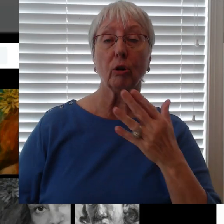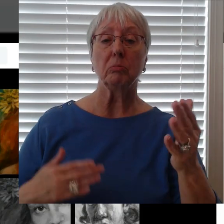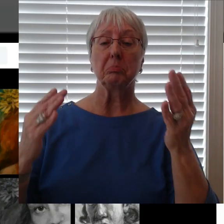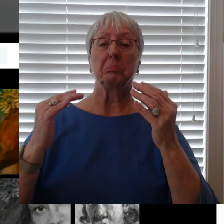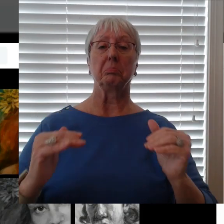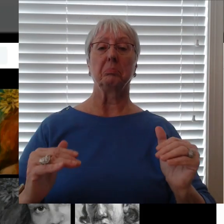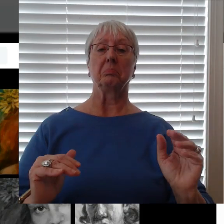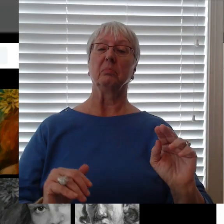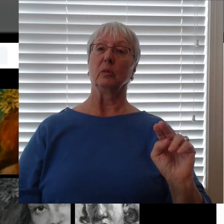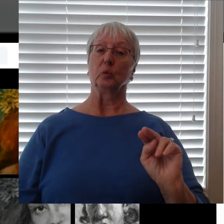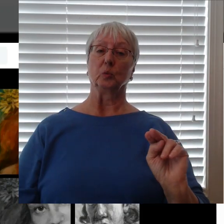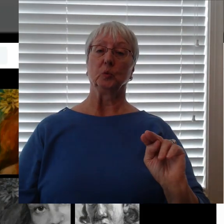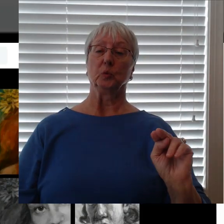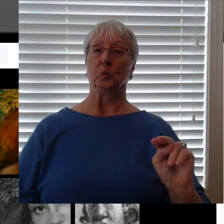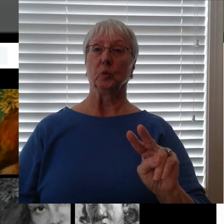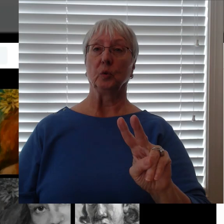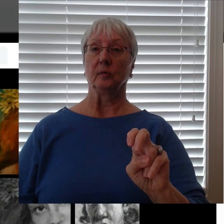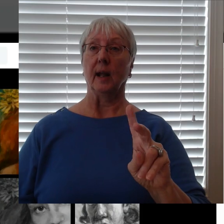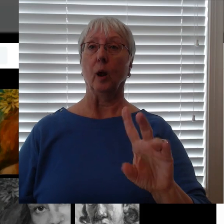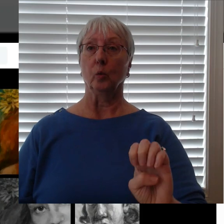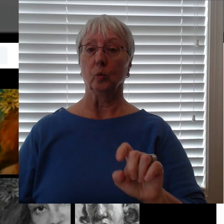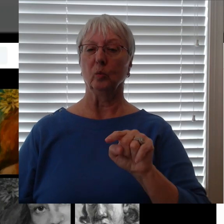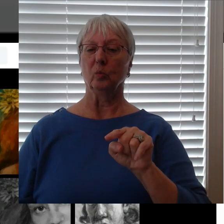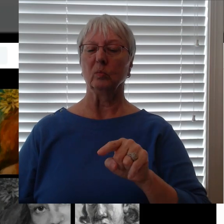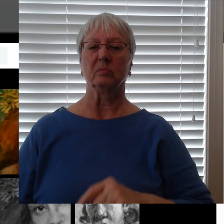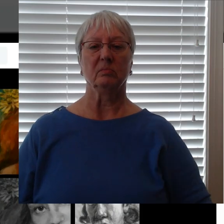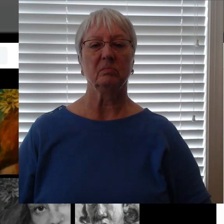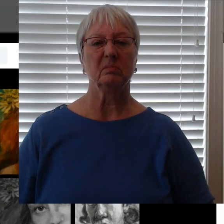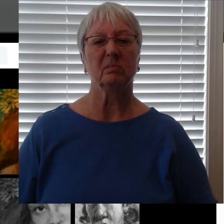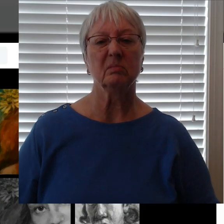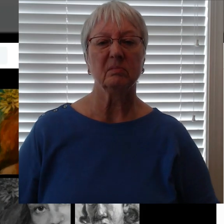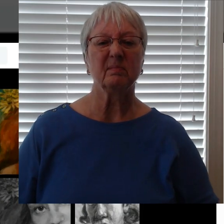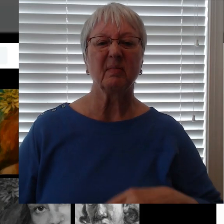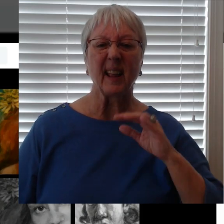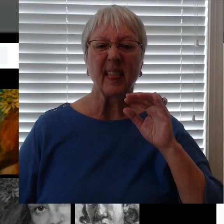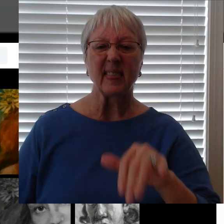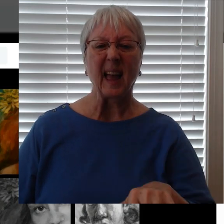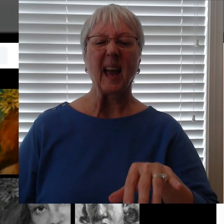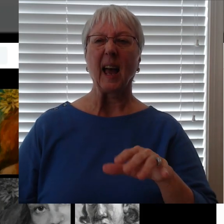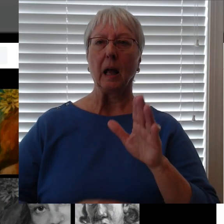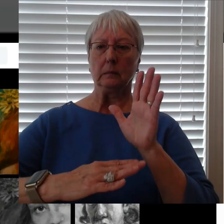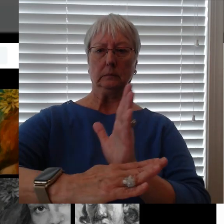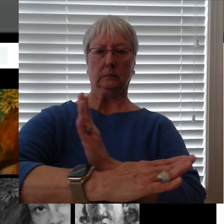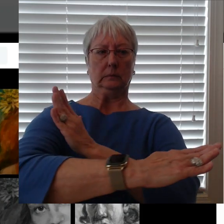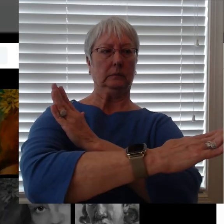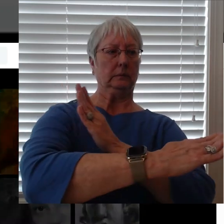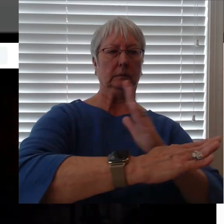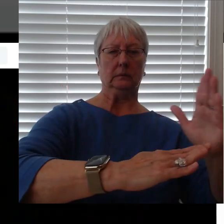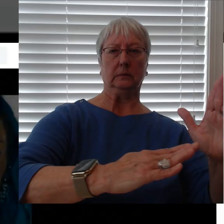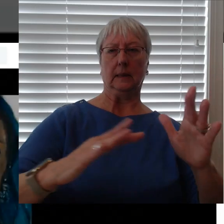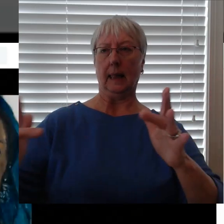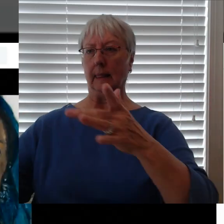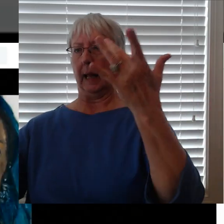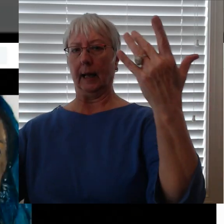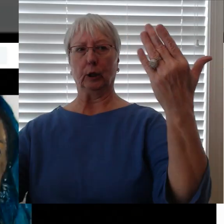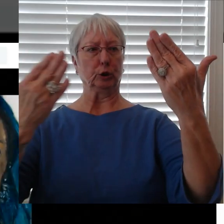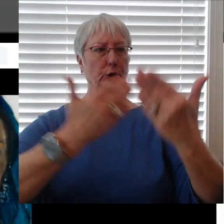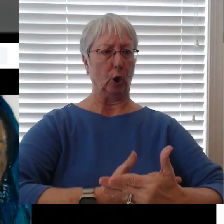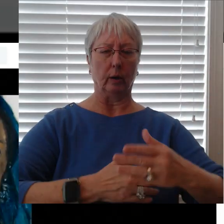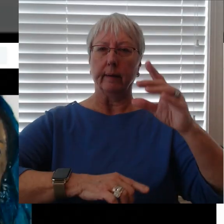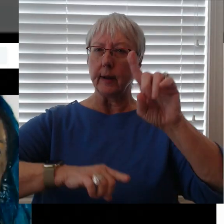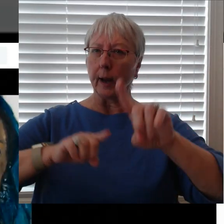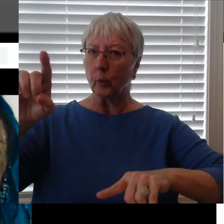as compositions without the chroma. The balance of value is varied amongst the pieces. The first one